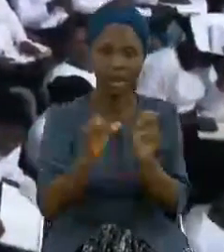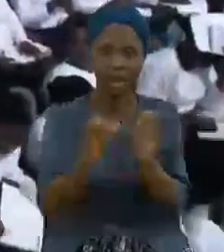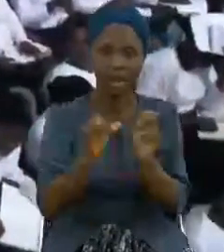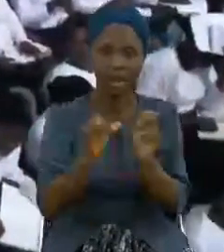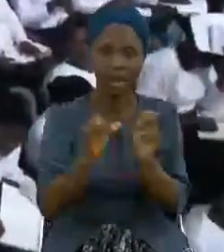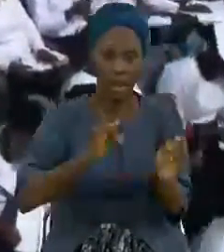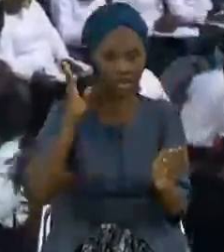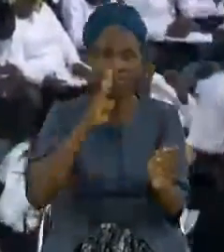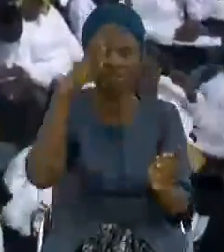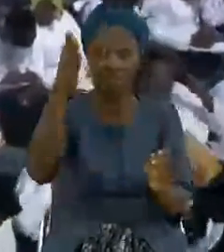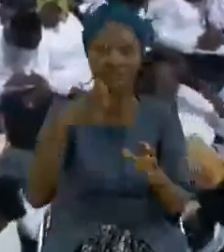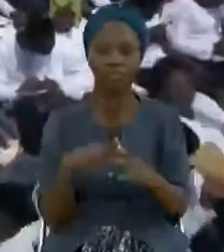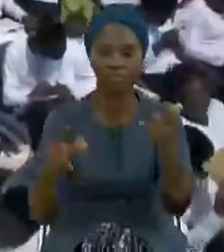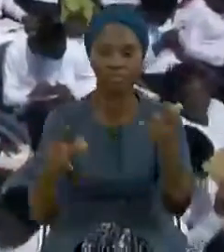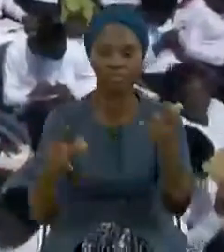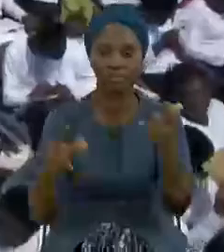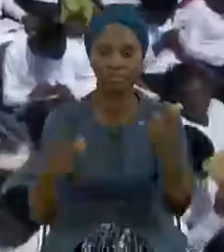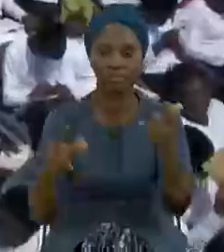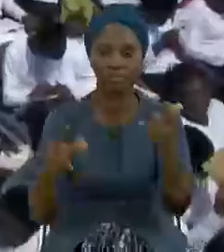I will be there.